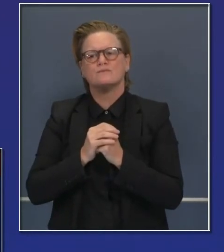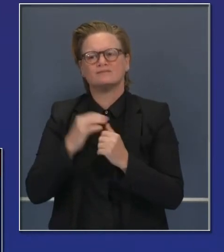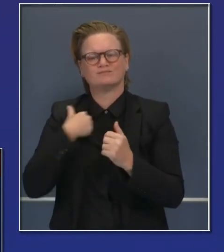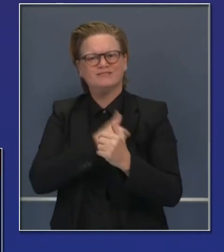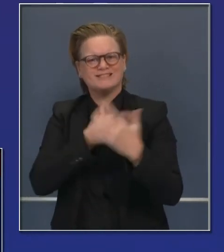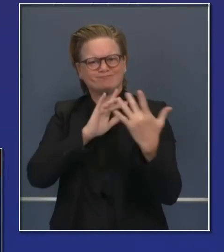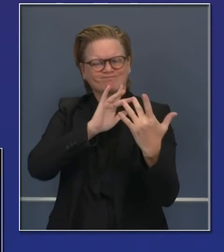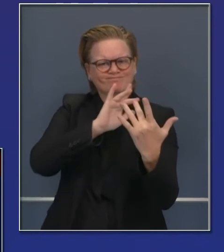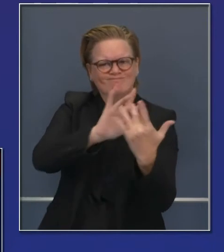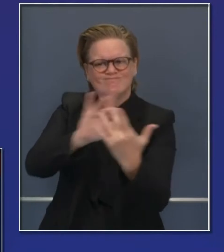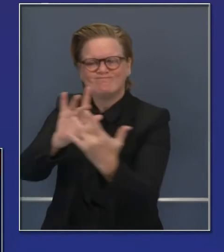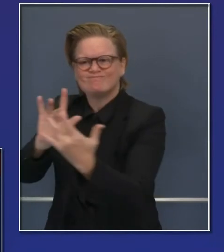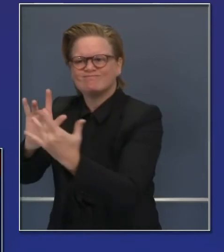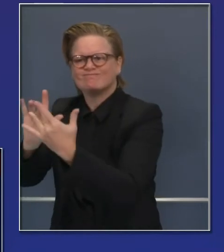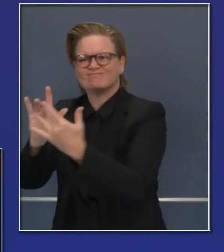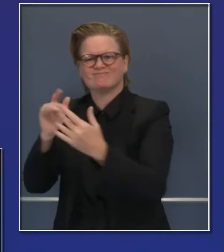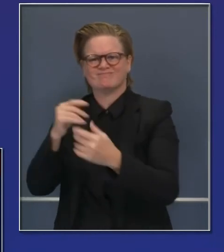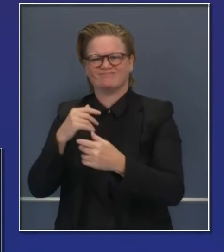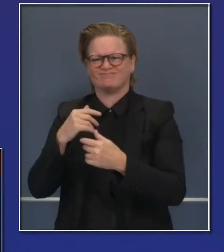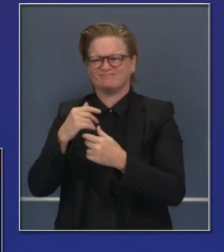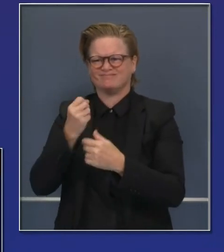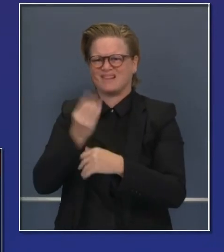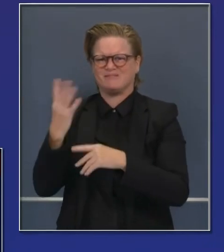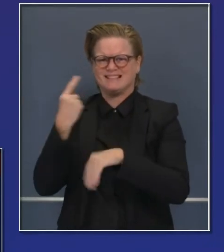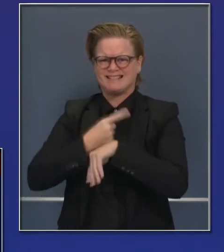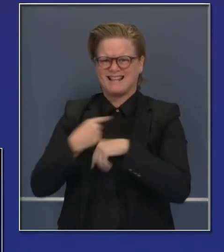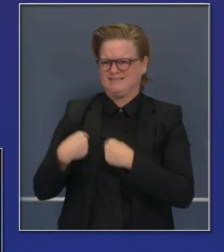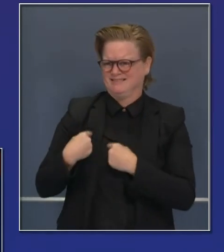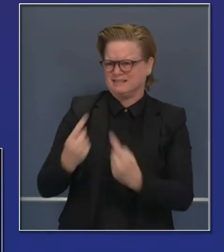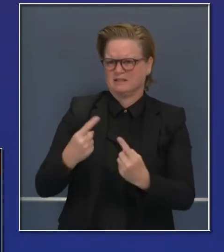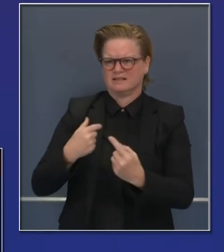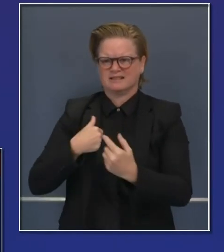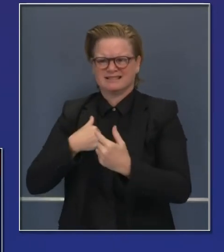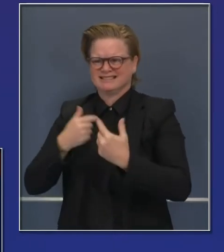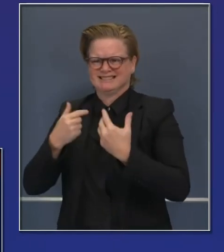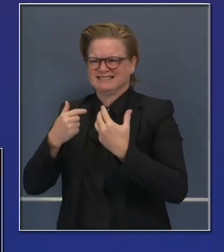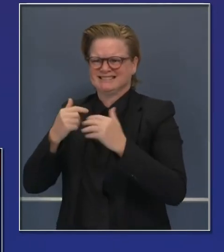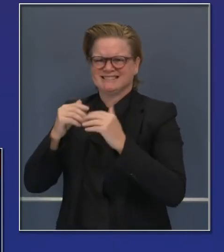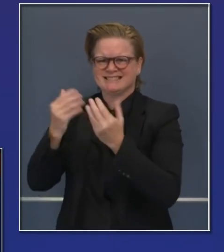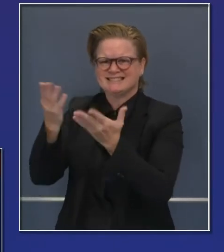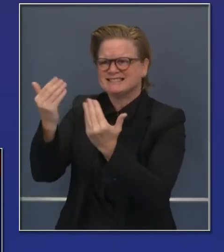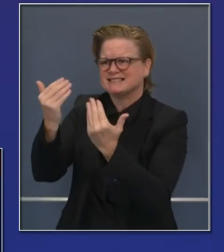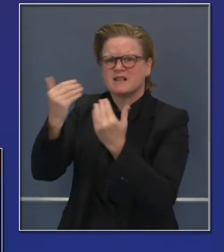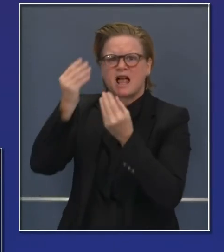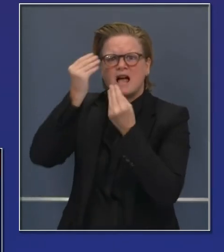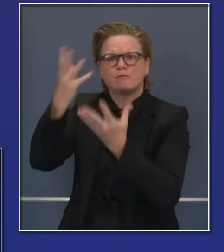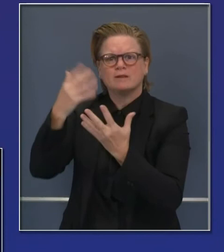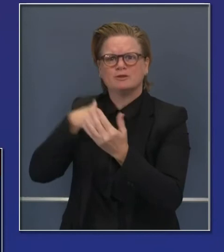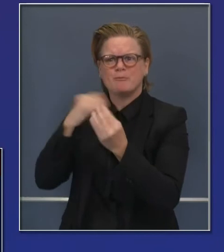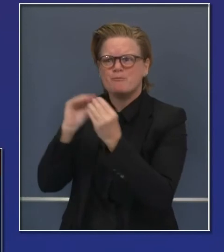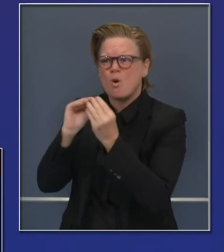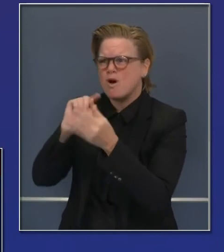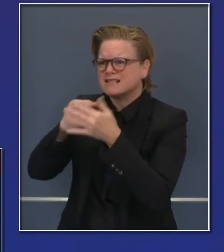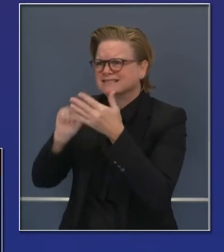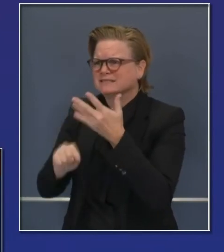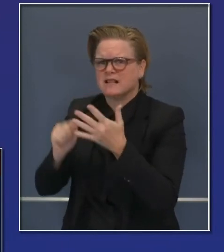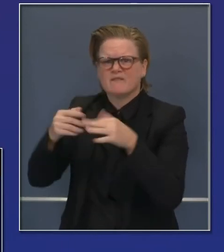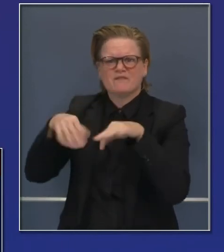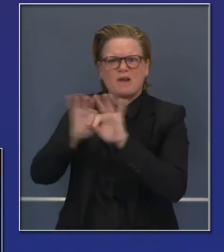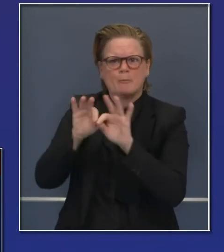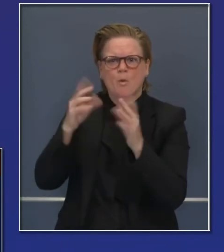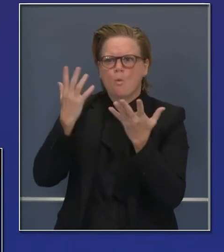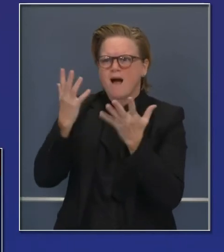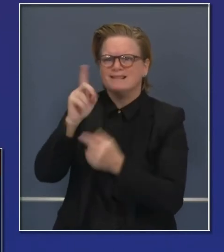to get insight and valuable consideration that we put into play, made that determination on retail. And